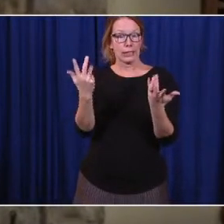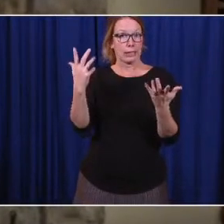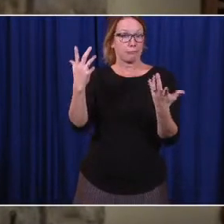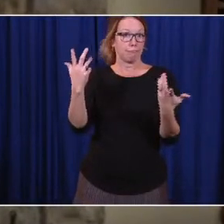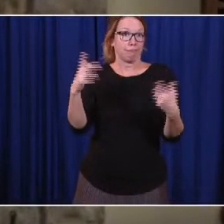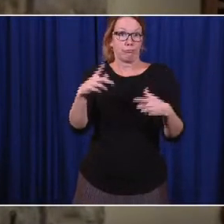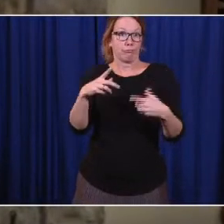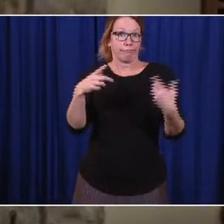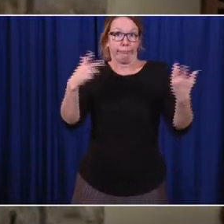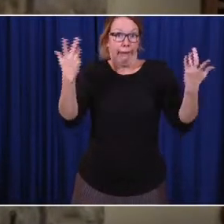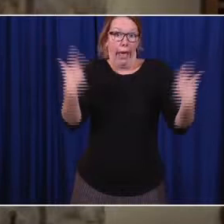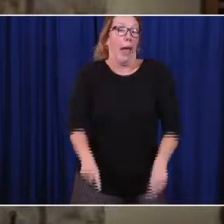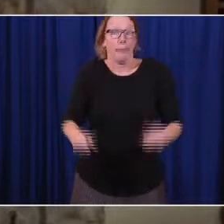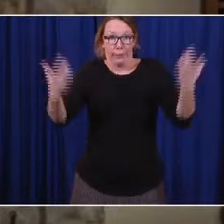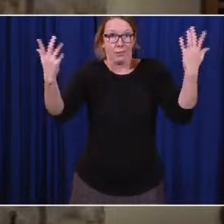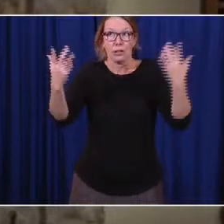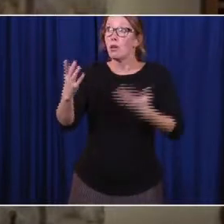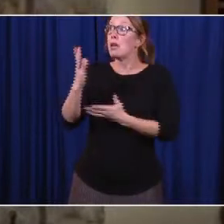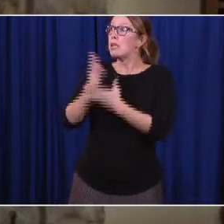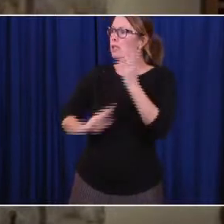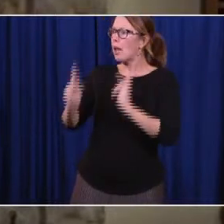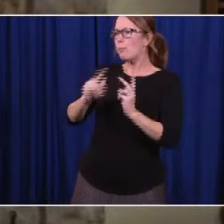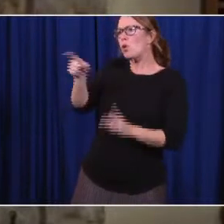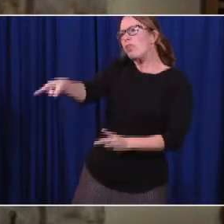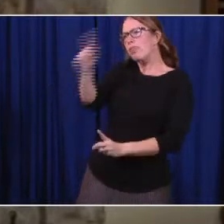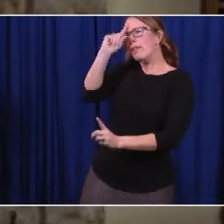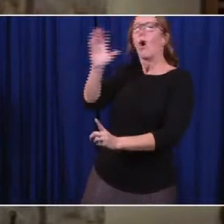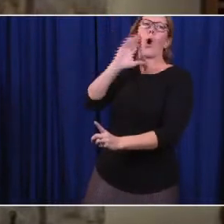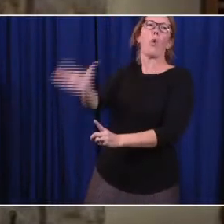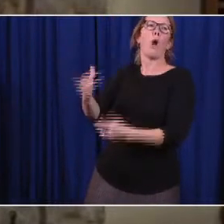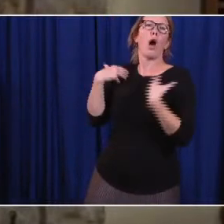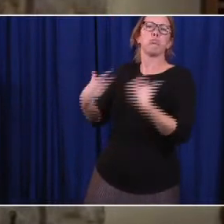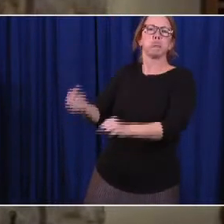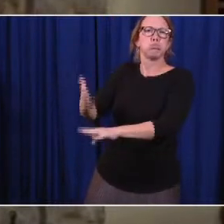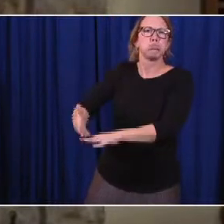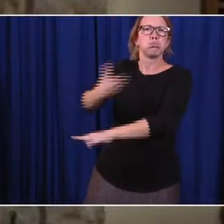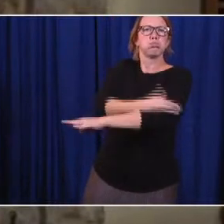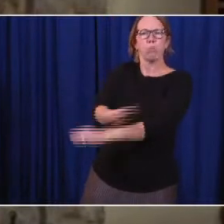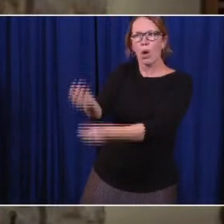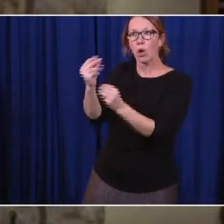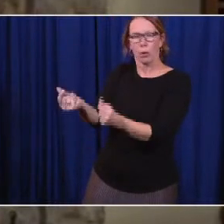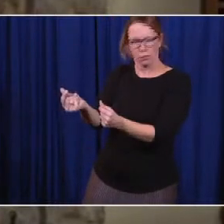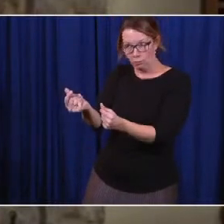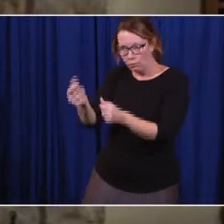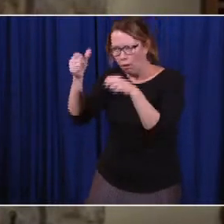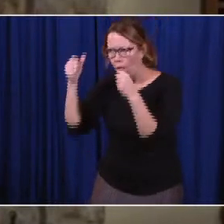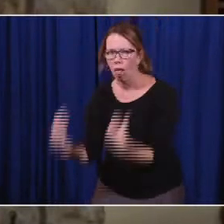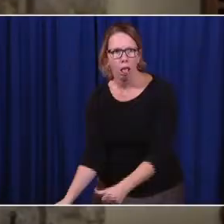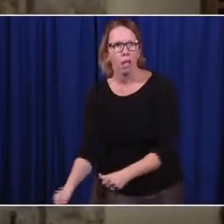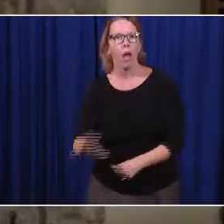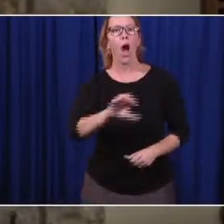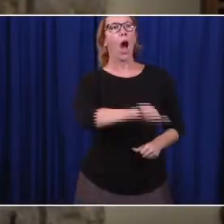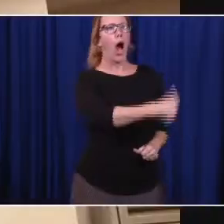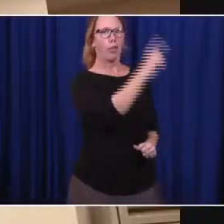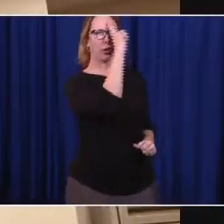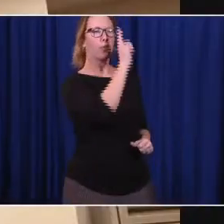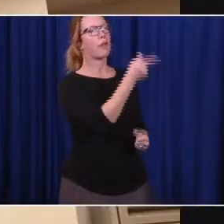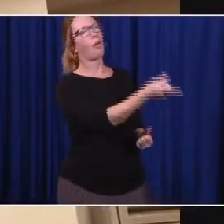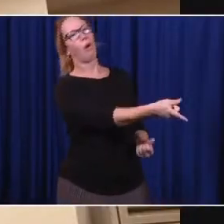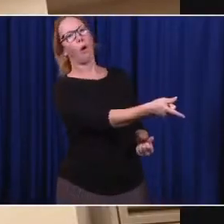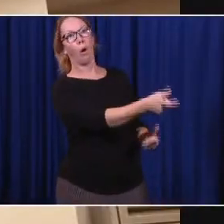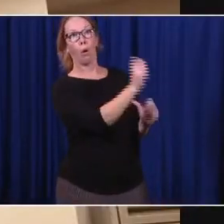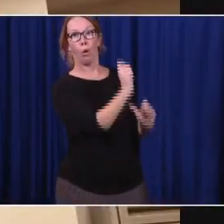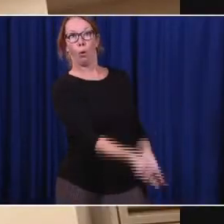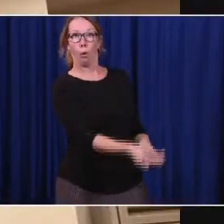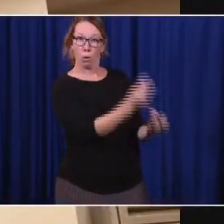Maybe somebody you think may do well doesn't, and vice versa. Is that what you see? Yeah, correct. Yeah. It definitely